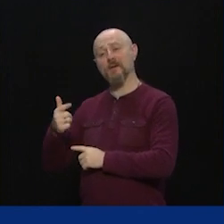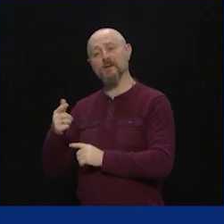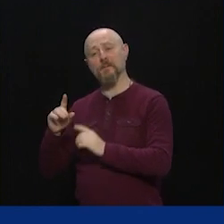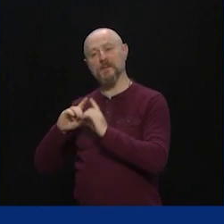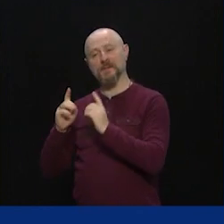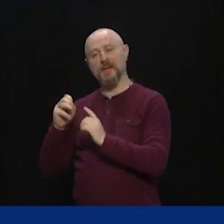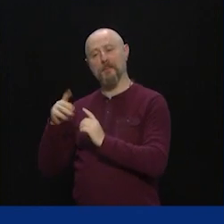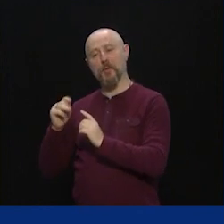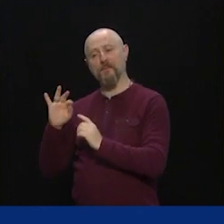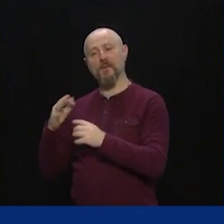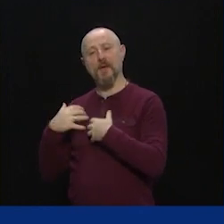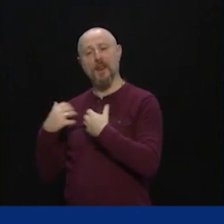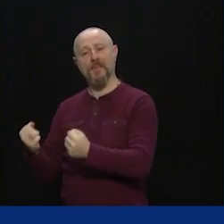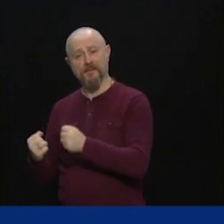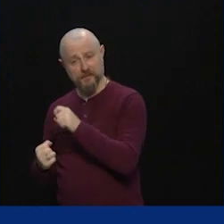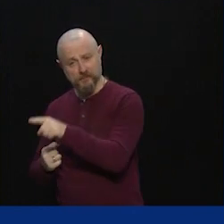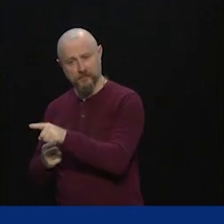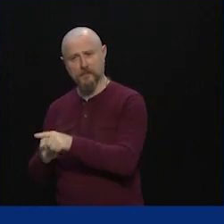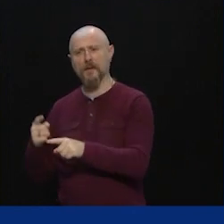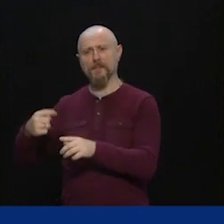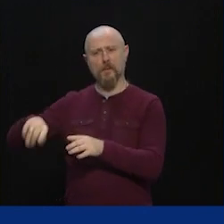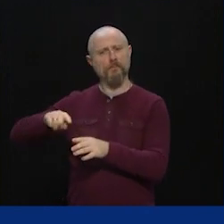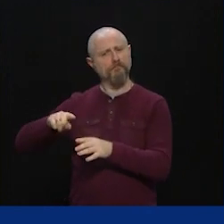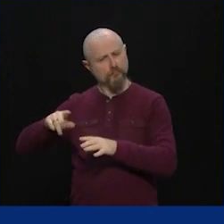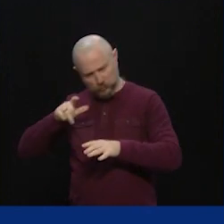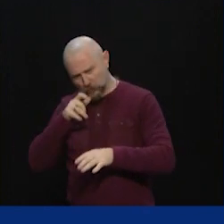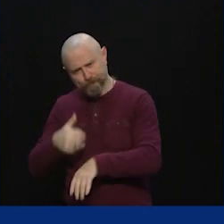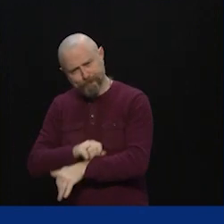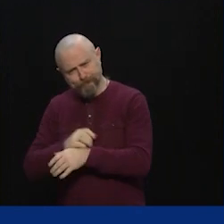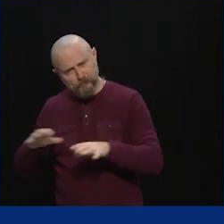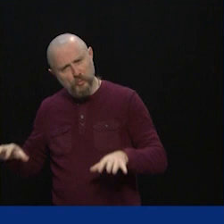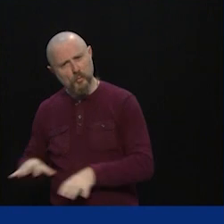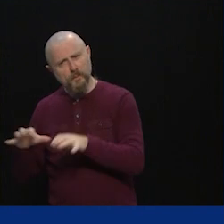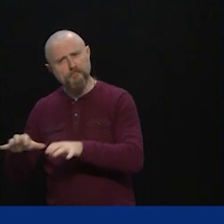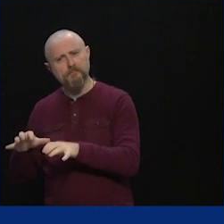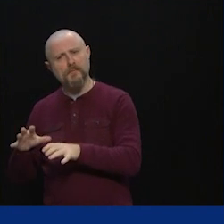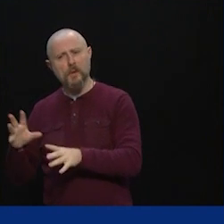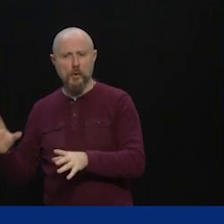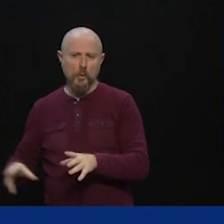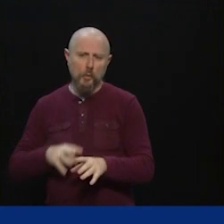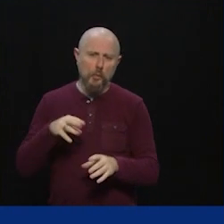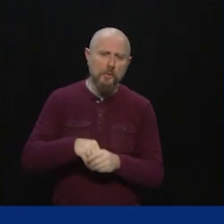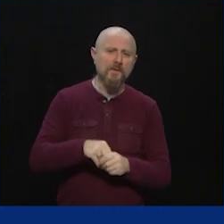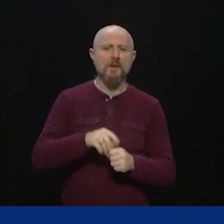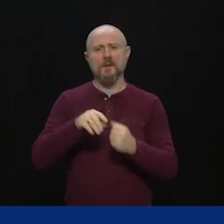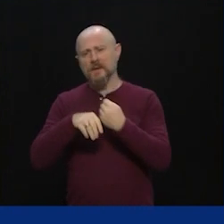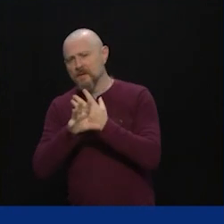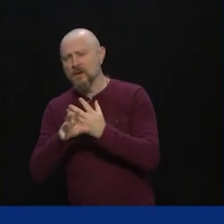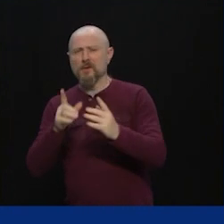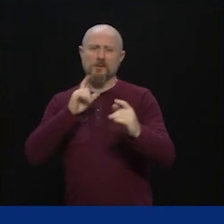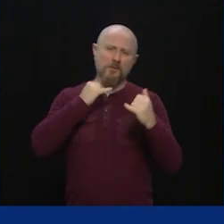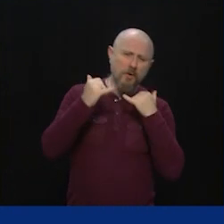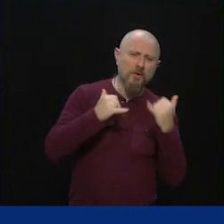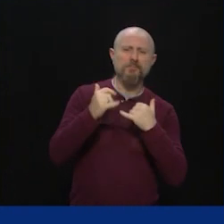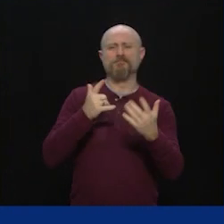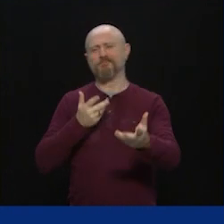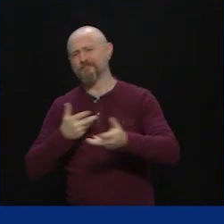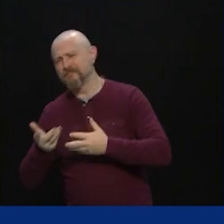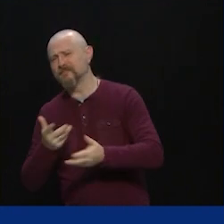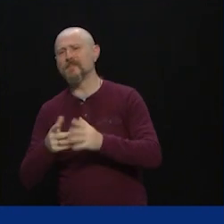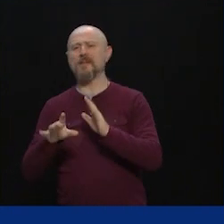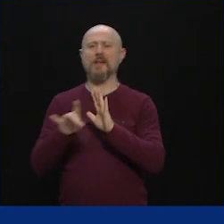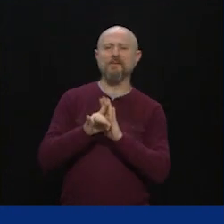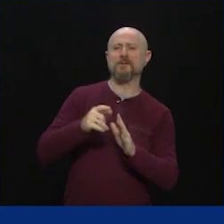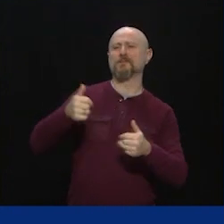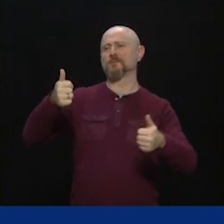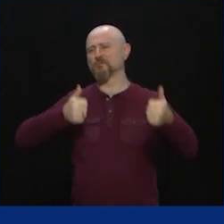happen behind the scenes. They're the ones who are on the calls with the elected officials, not just now, but since March of 2020, deepening relationships,